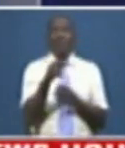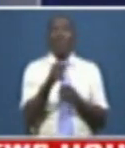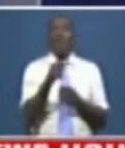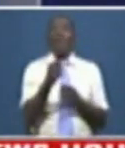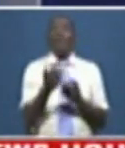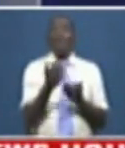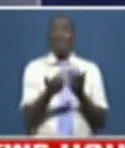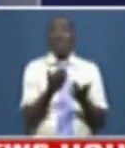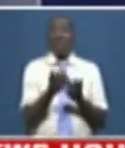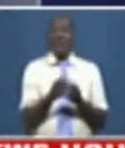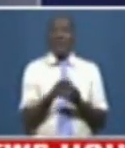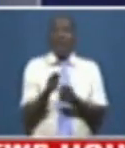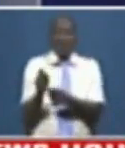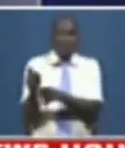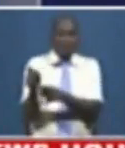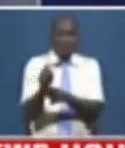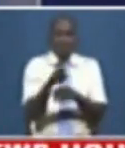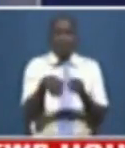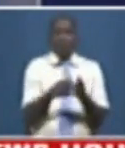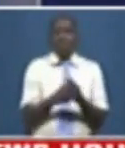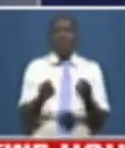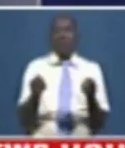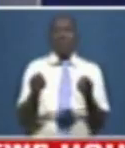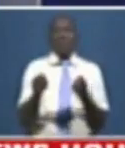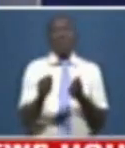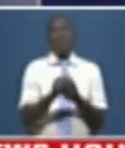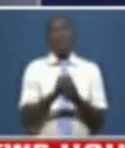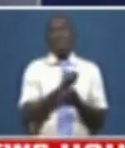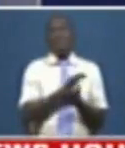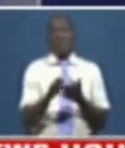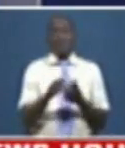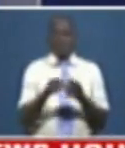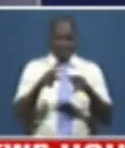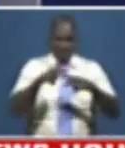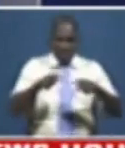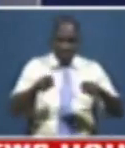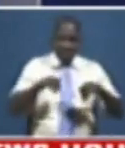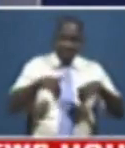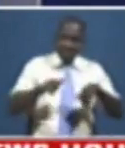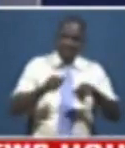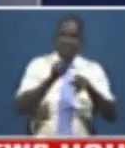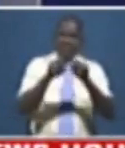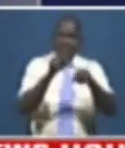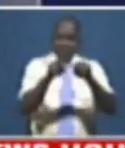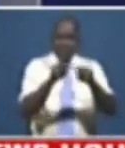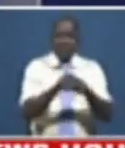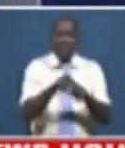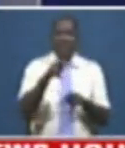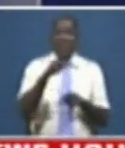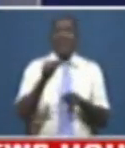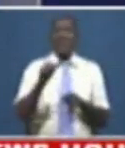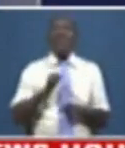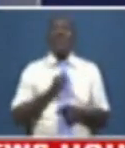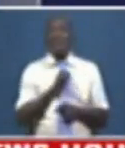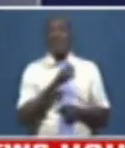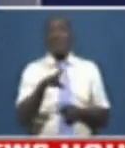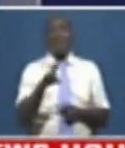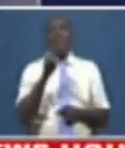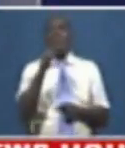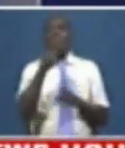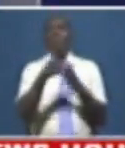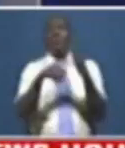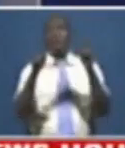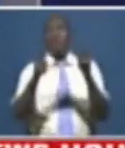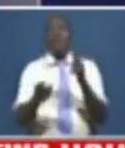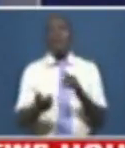expired prior to Sunday's incident. He said investigators are still questioning GRA staff to establish the actual